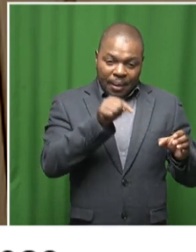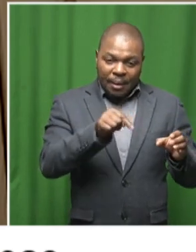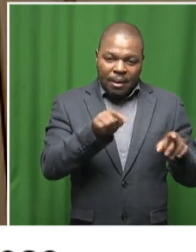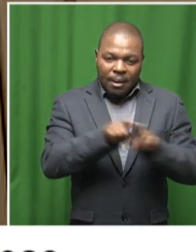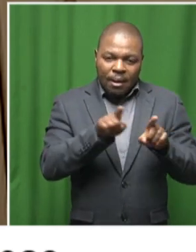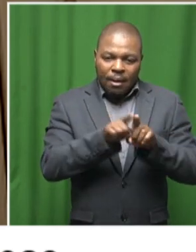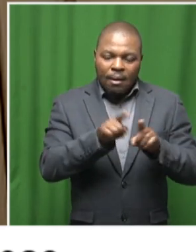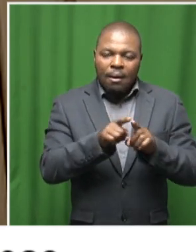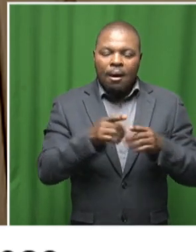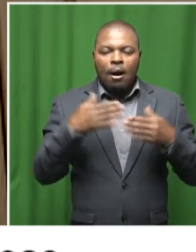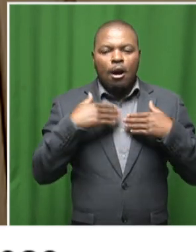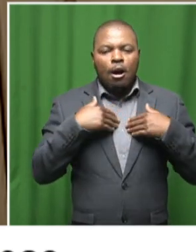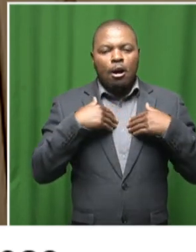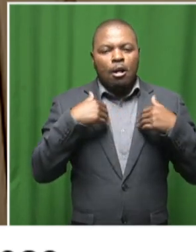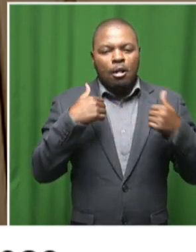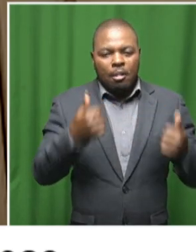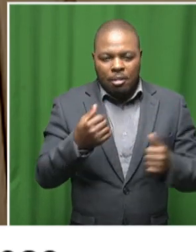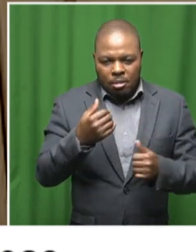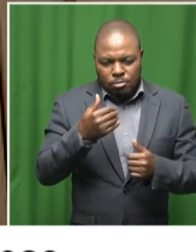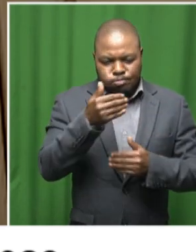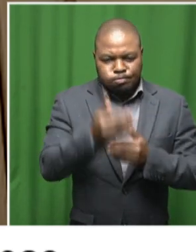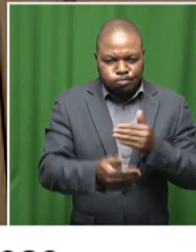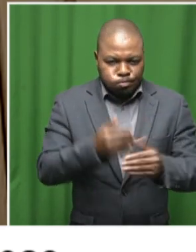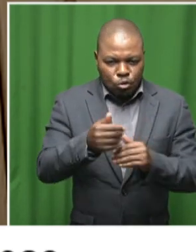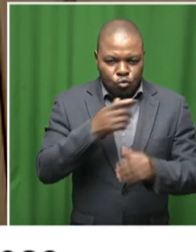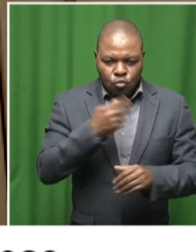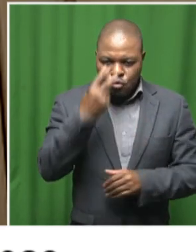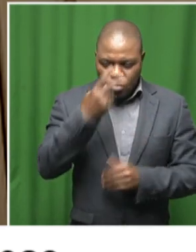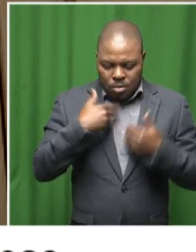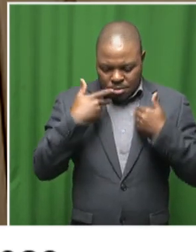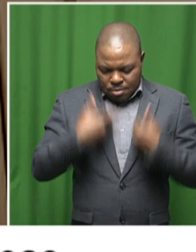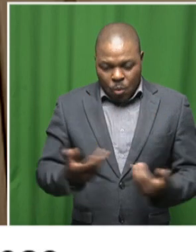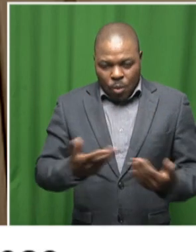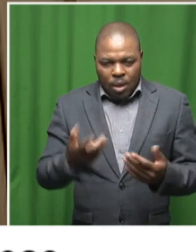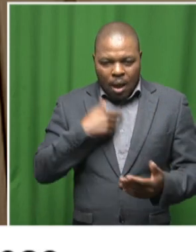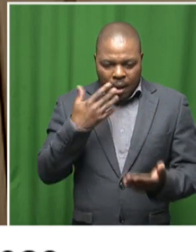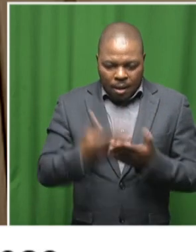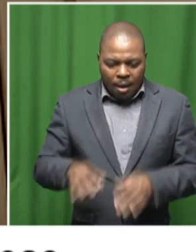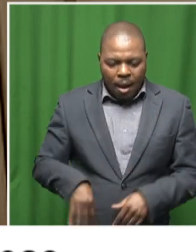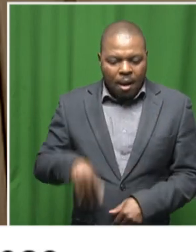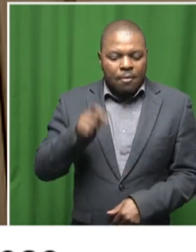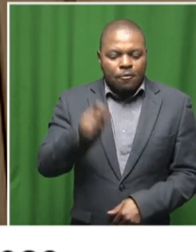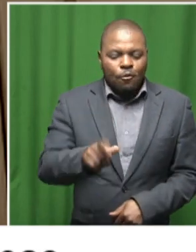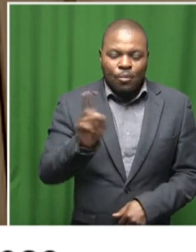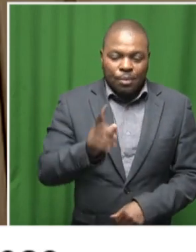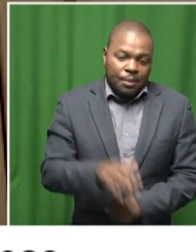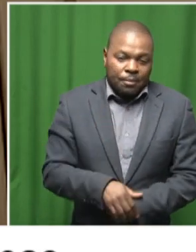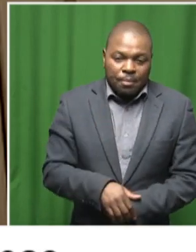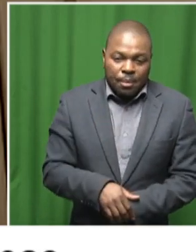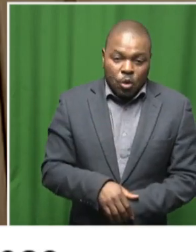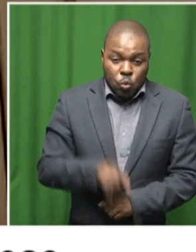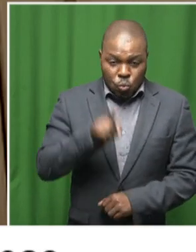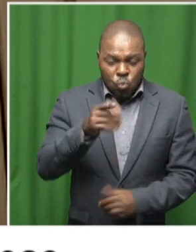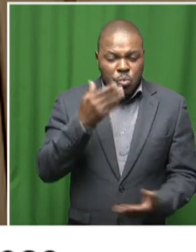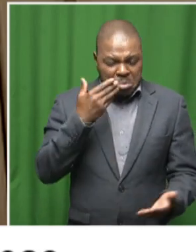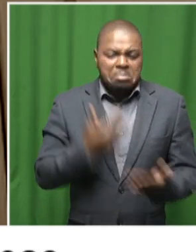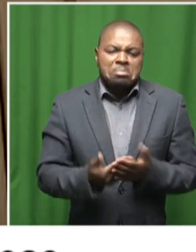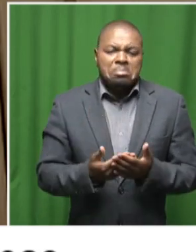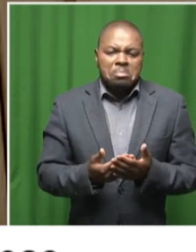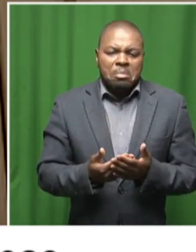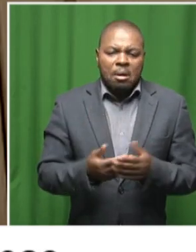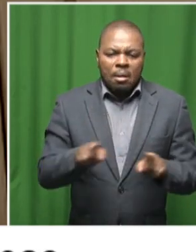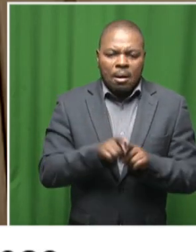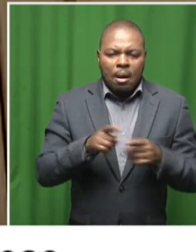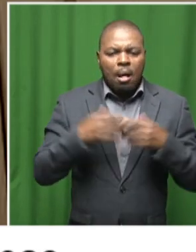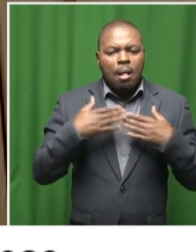into a healthier journey to look into where you are right now, what you can afford, right? So you can be able to make your